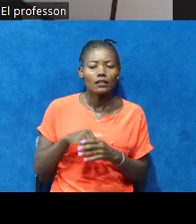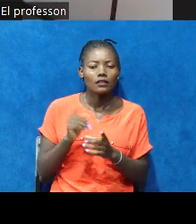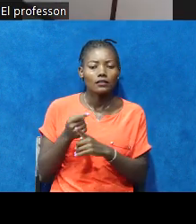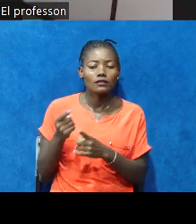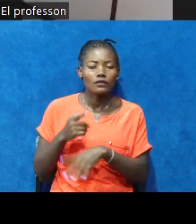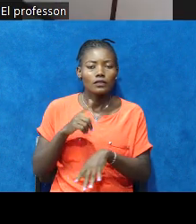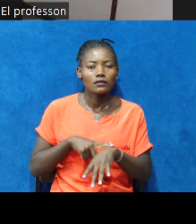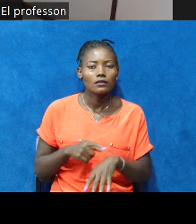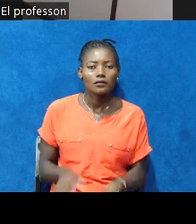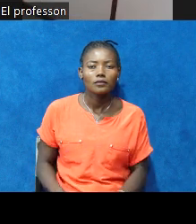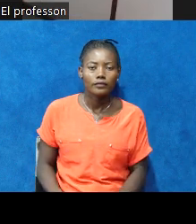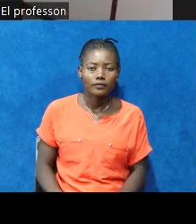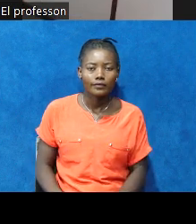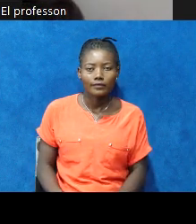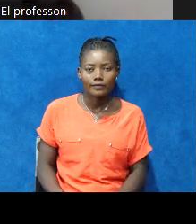in such moments.